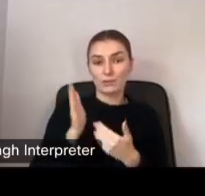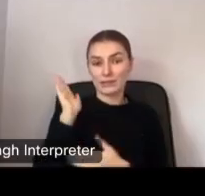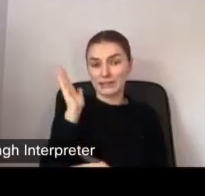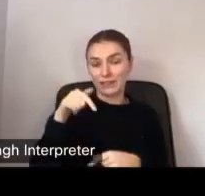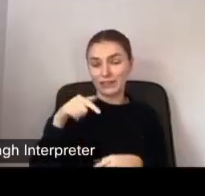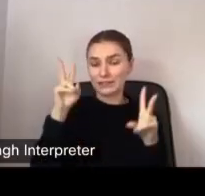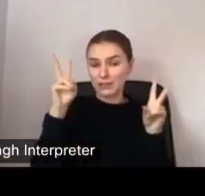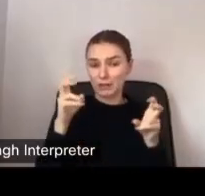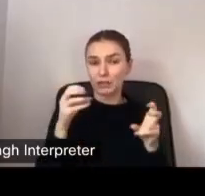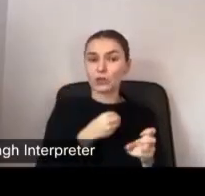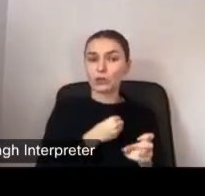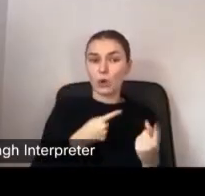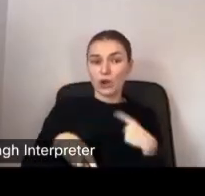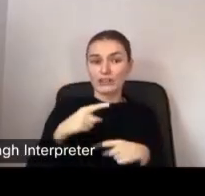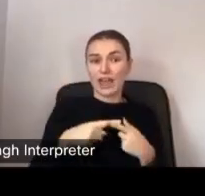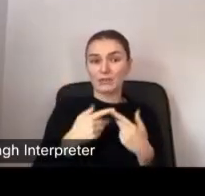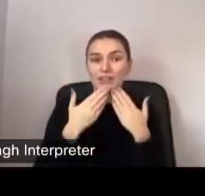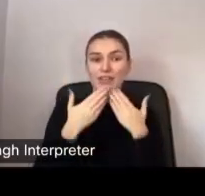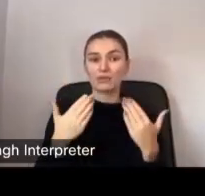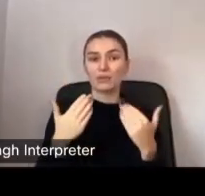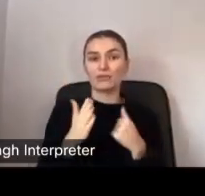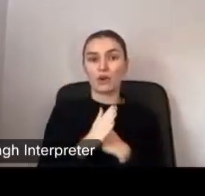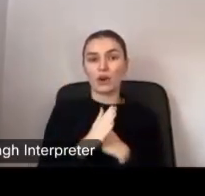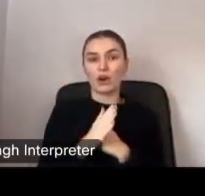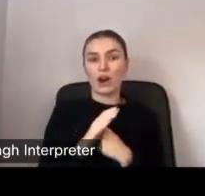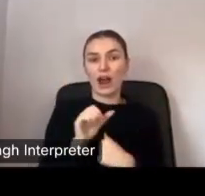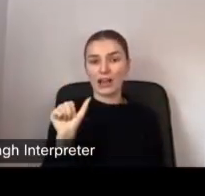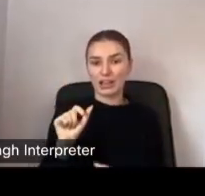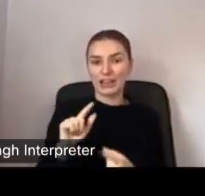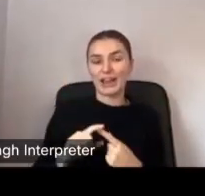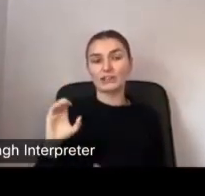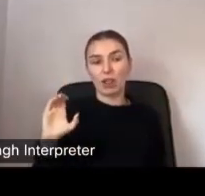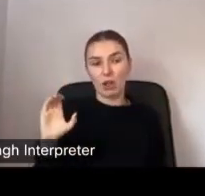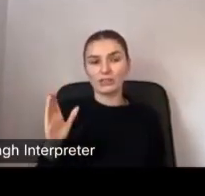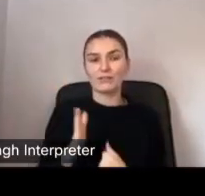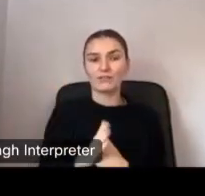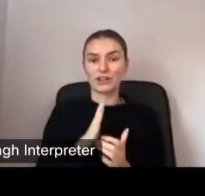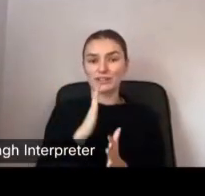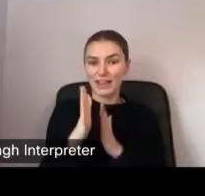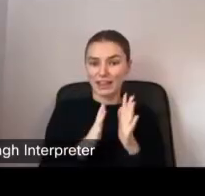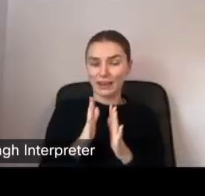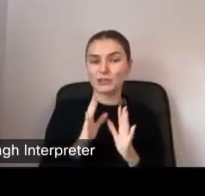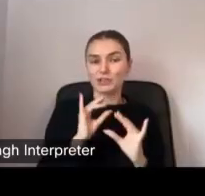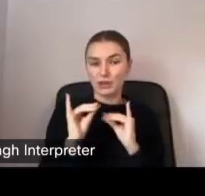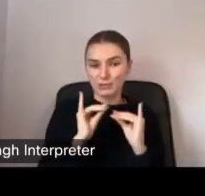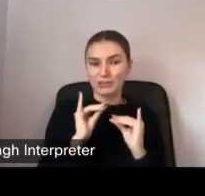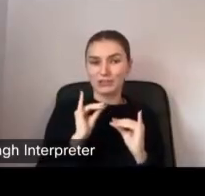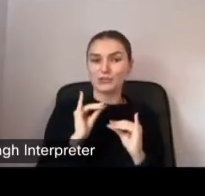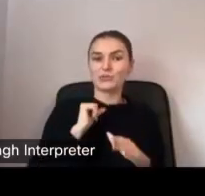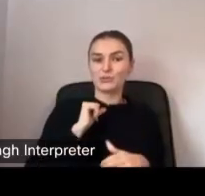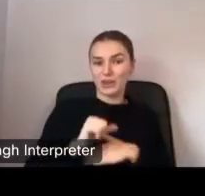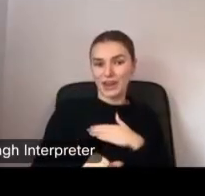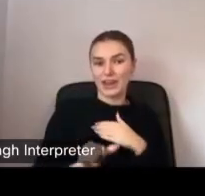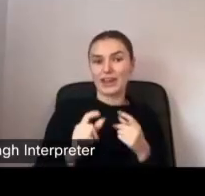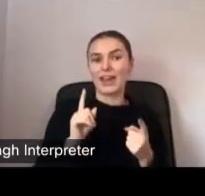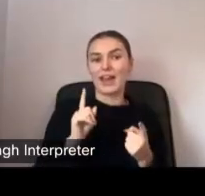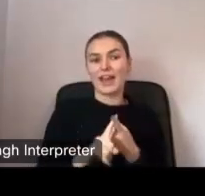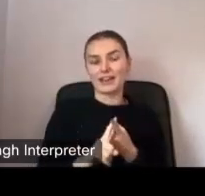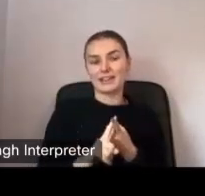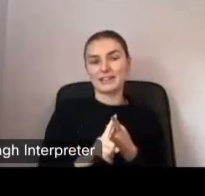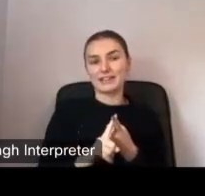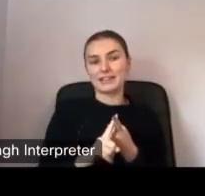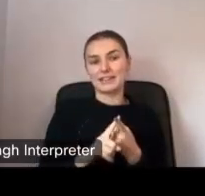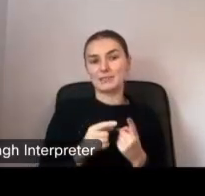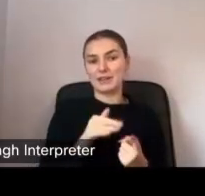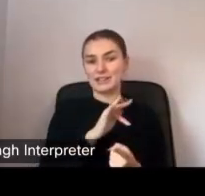us. We're very grateful to Aisling and Clodagh for doing sign language for us, the interpretation for us today. As ever from me, I'm